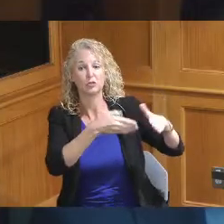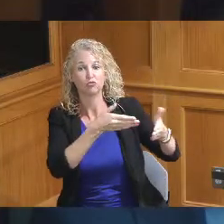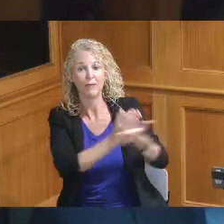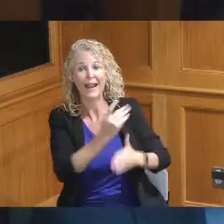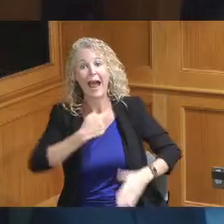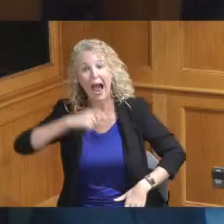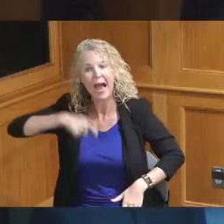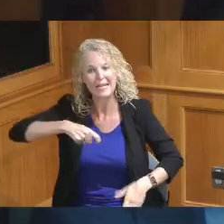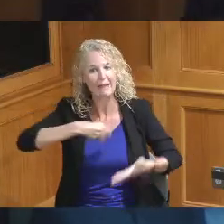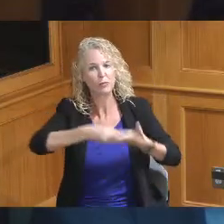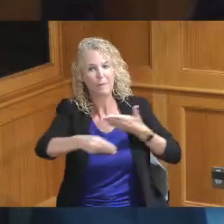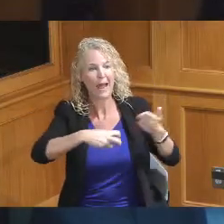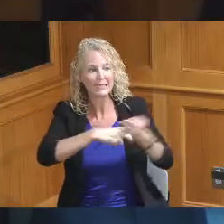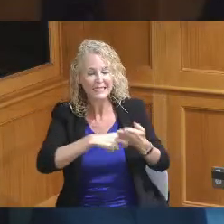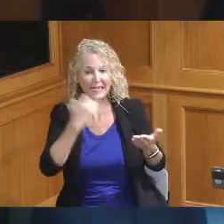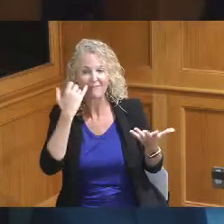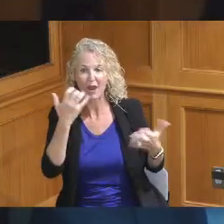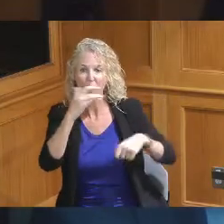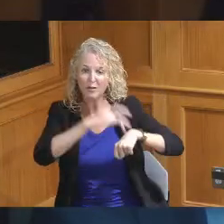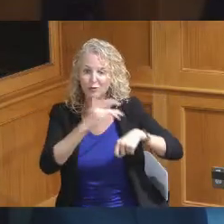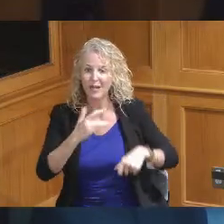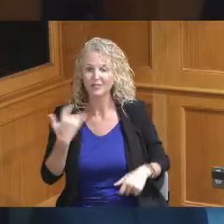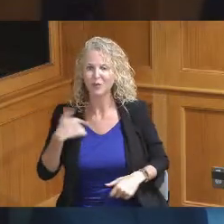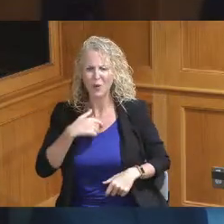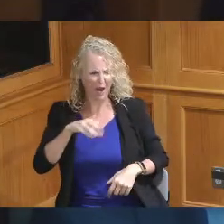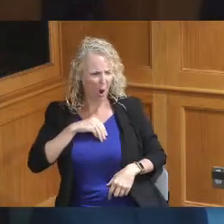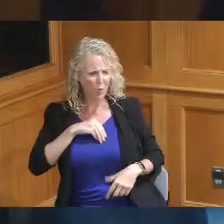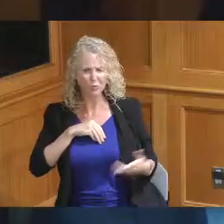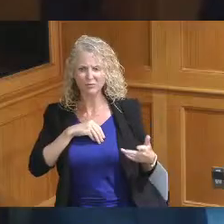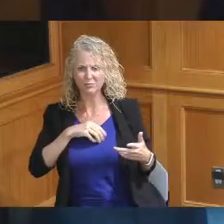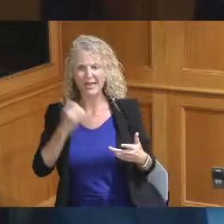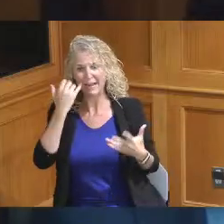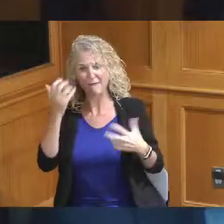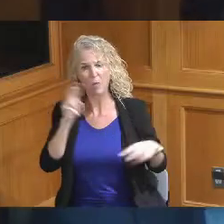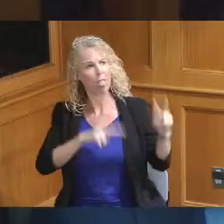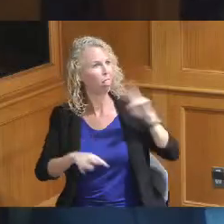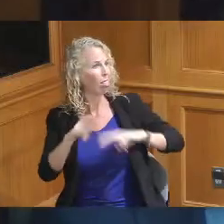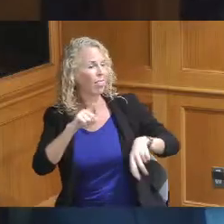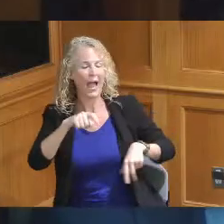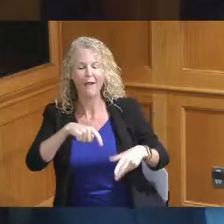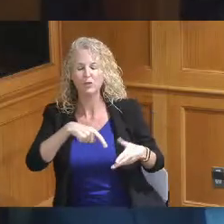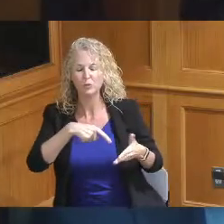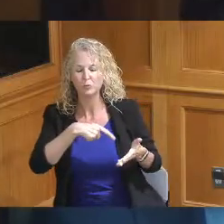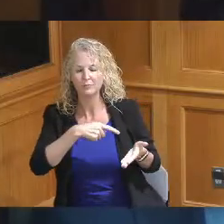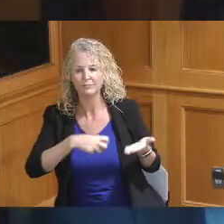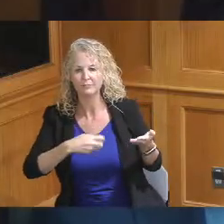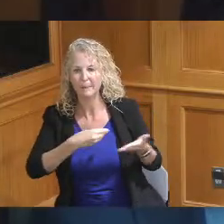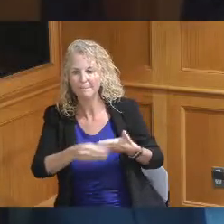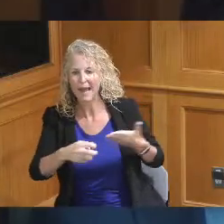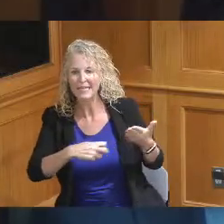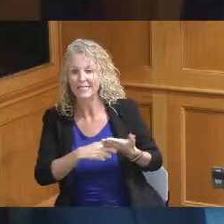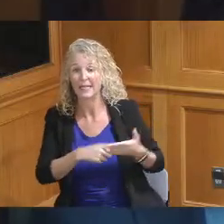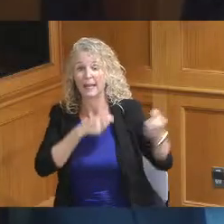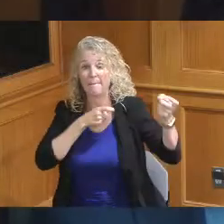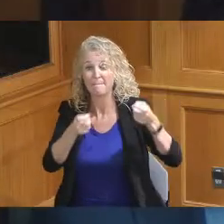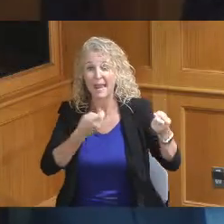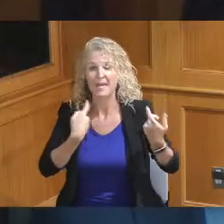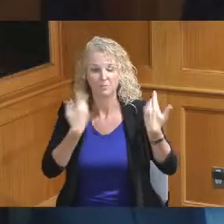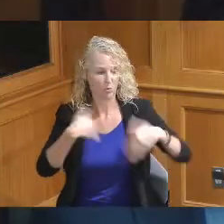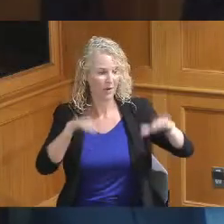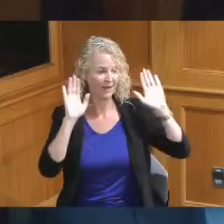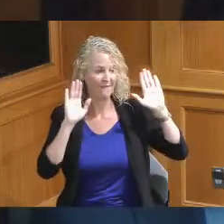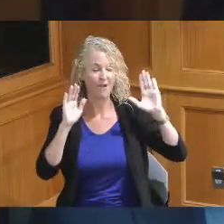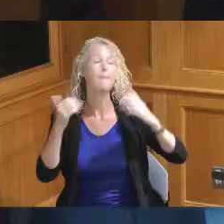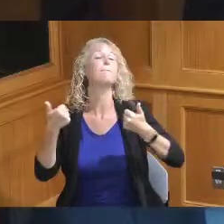buy a ticket to walk over there. And we own the stadium if I want to just look around. We gave away management. Game